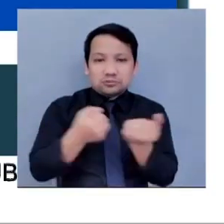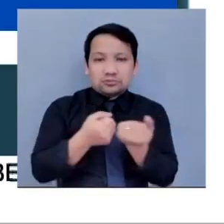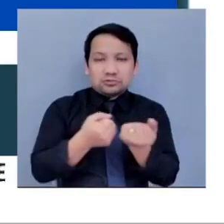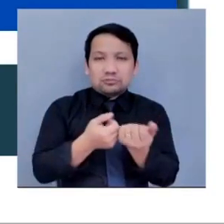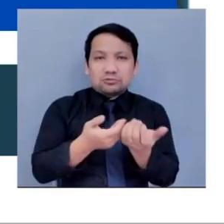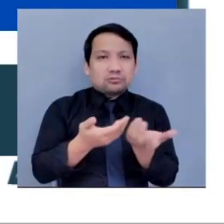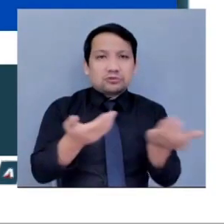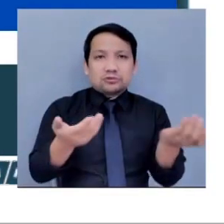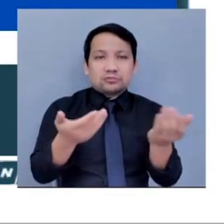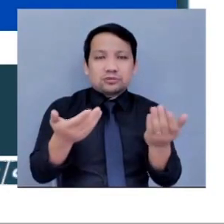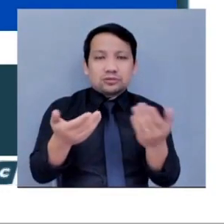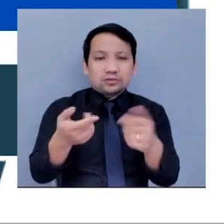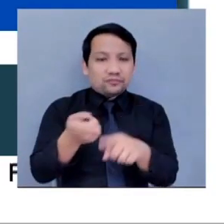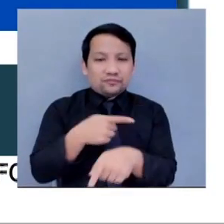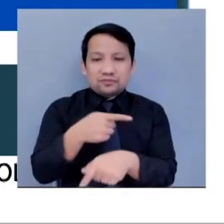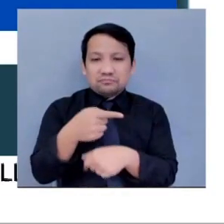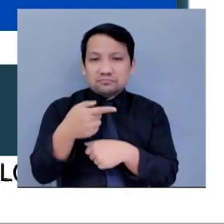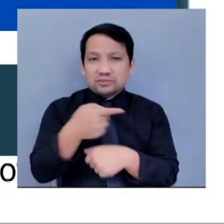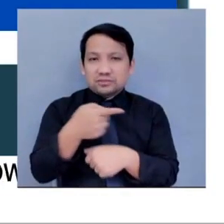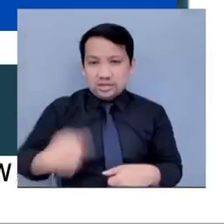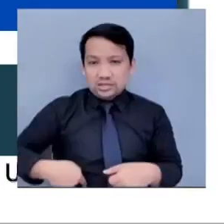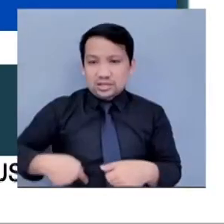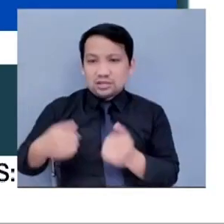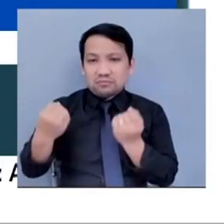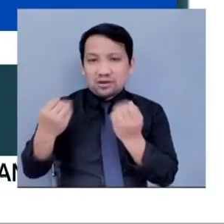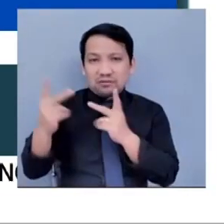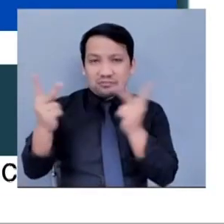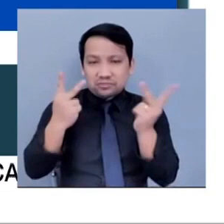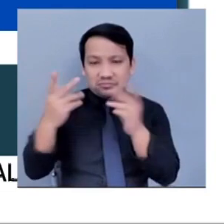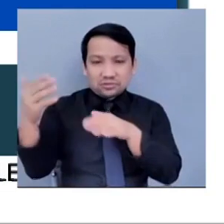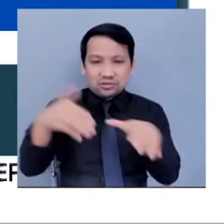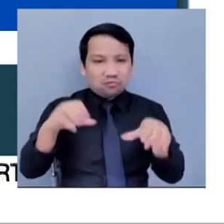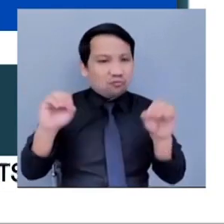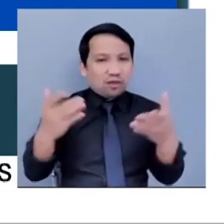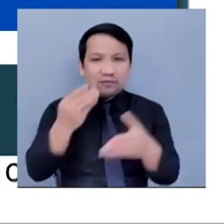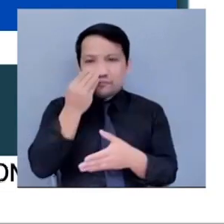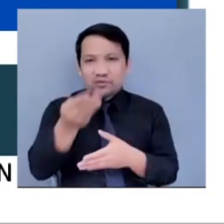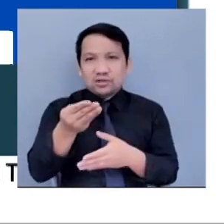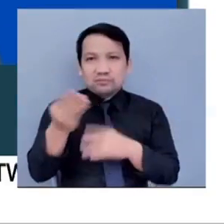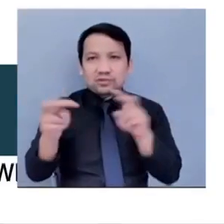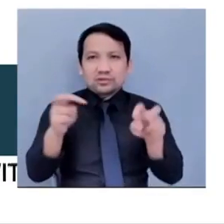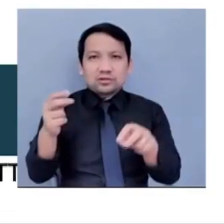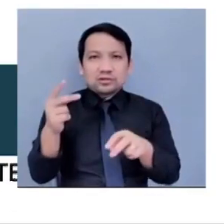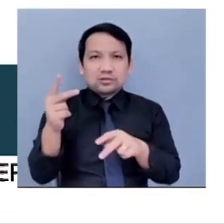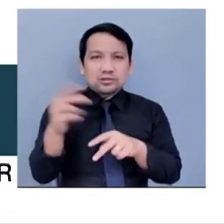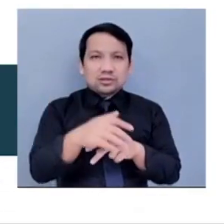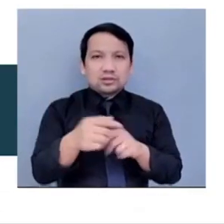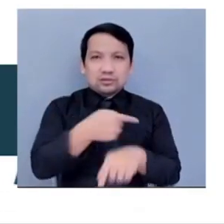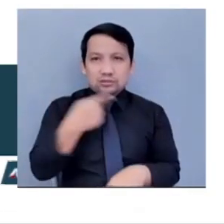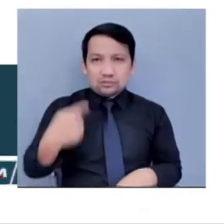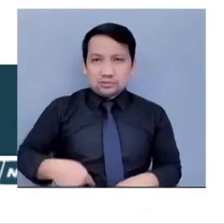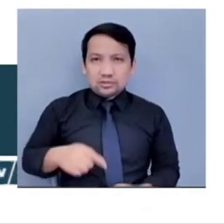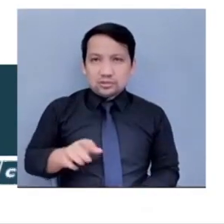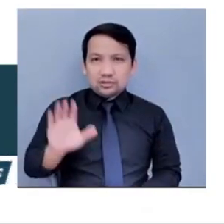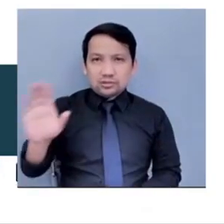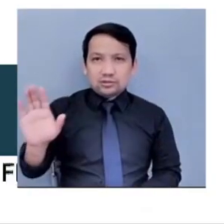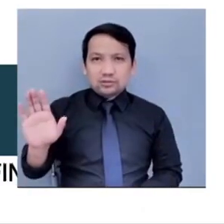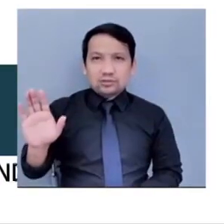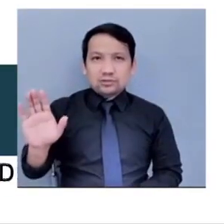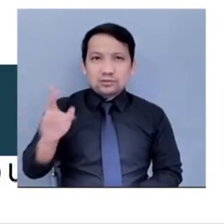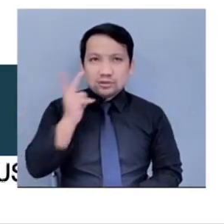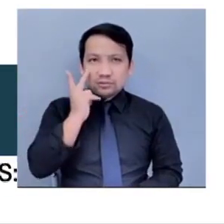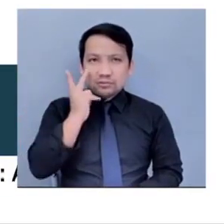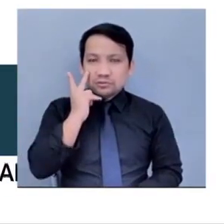source countries like China. We don't see those big groups yet. So let's get into that. Let's get into China. That seems to be